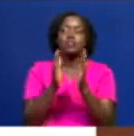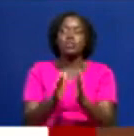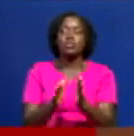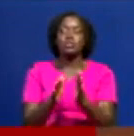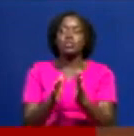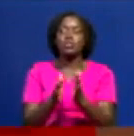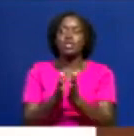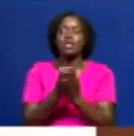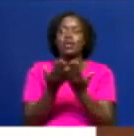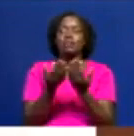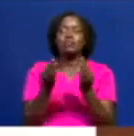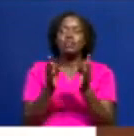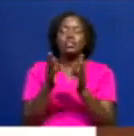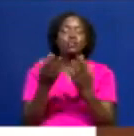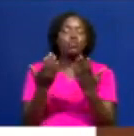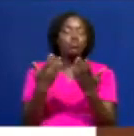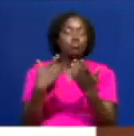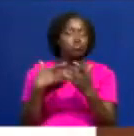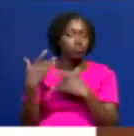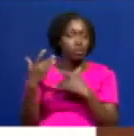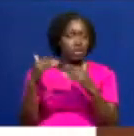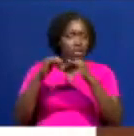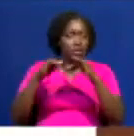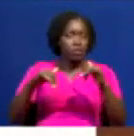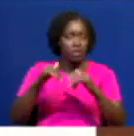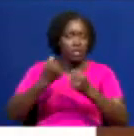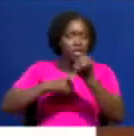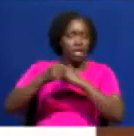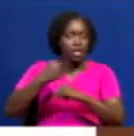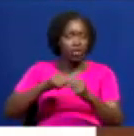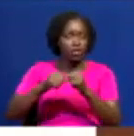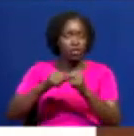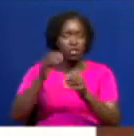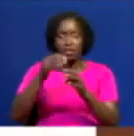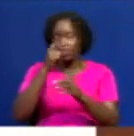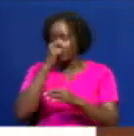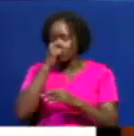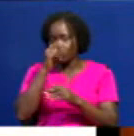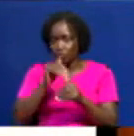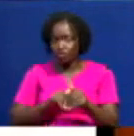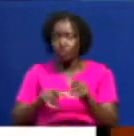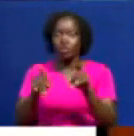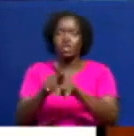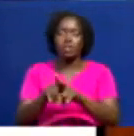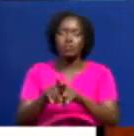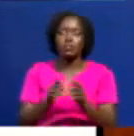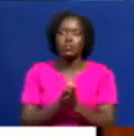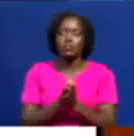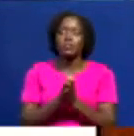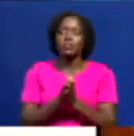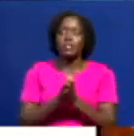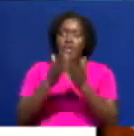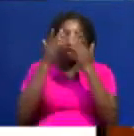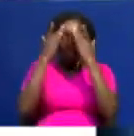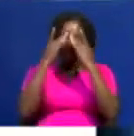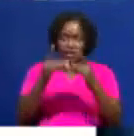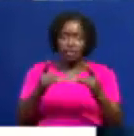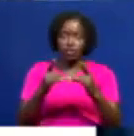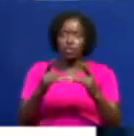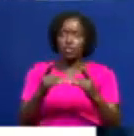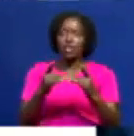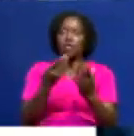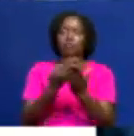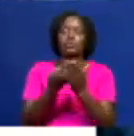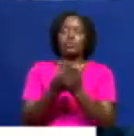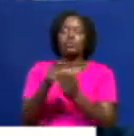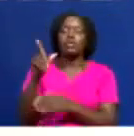at liberty to raise the issue as a separate course of action should it wish to pursue the same. In a landmark decision on a petition by